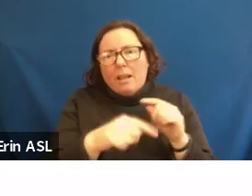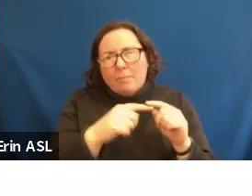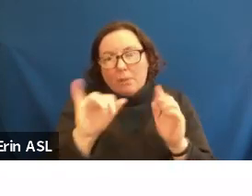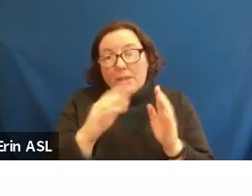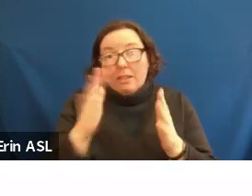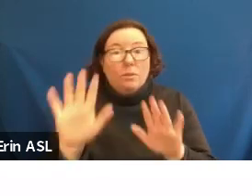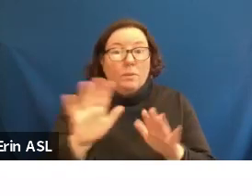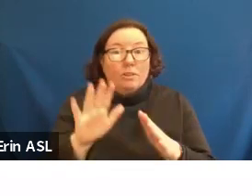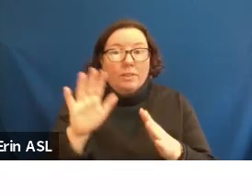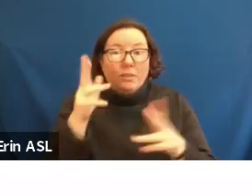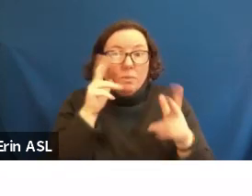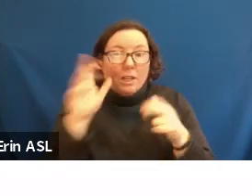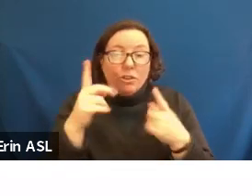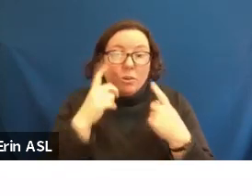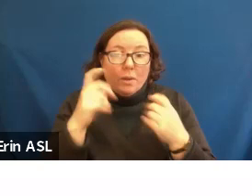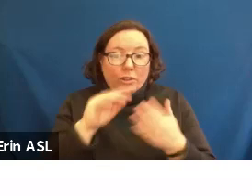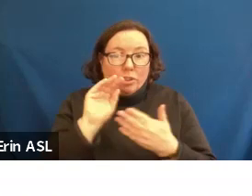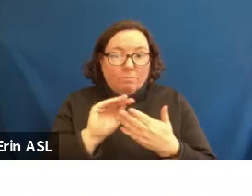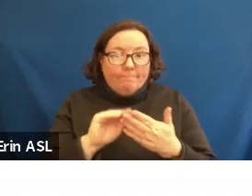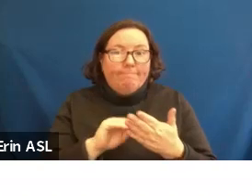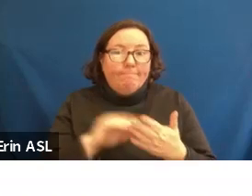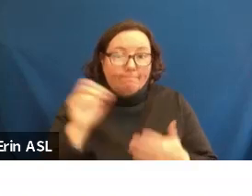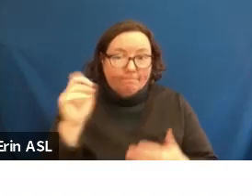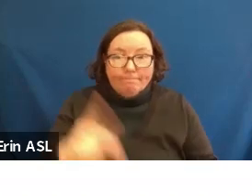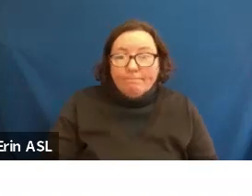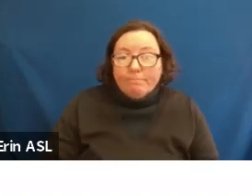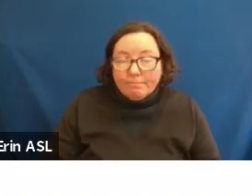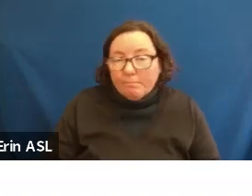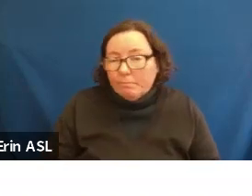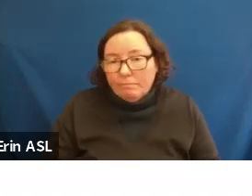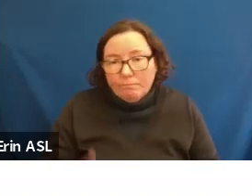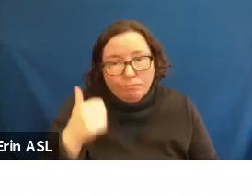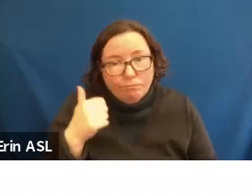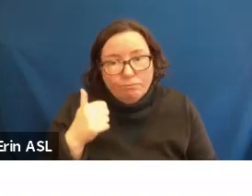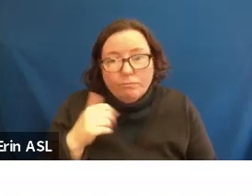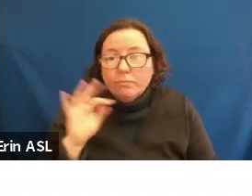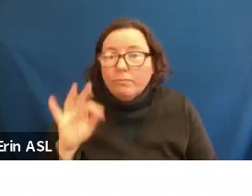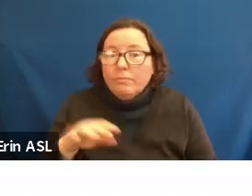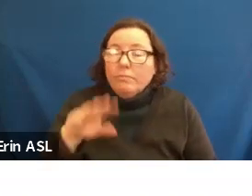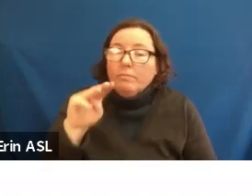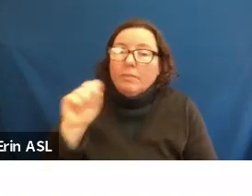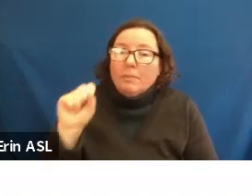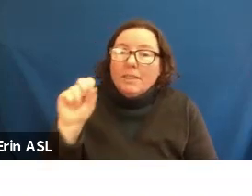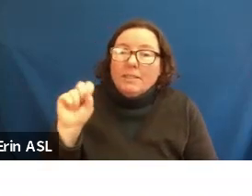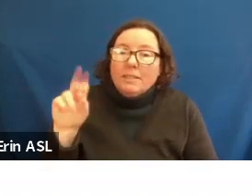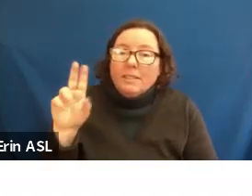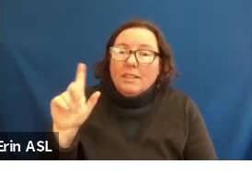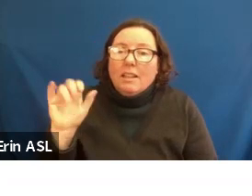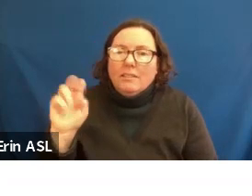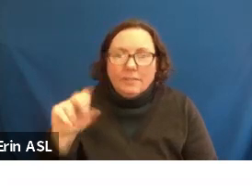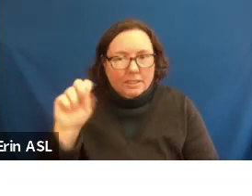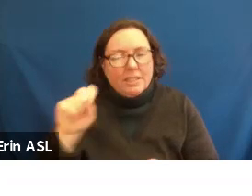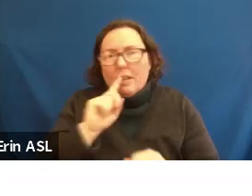hear your questions to get more detailed answers. Yes, super helpful. I think, you know,